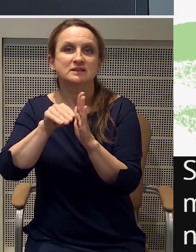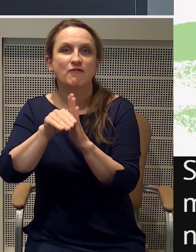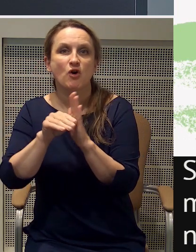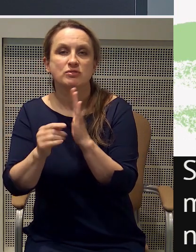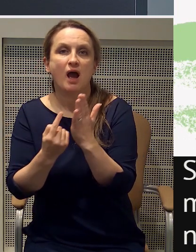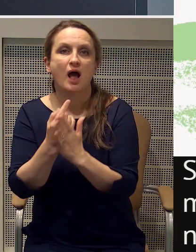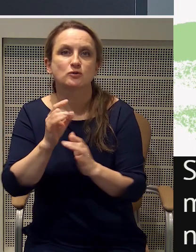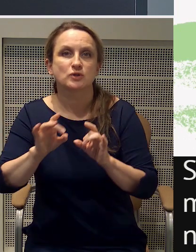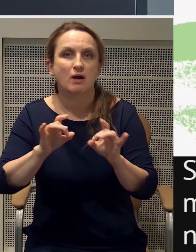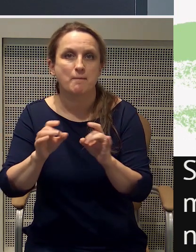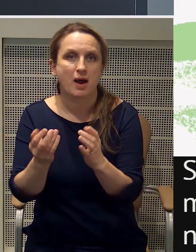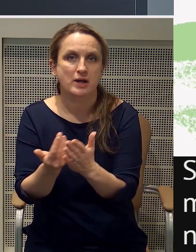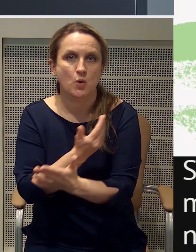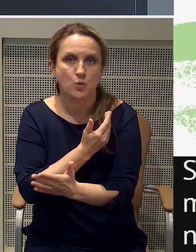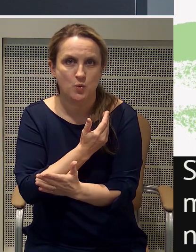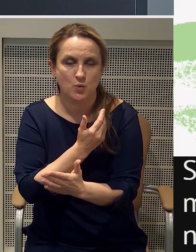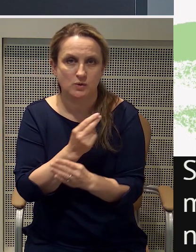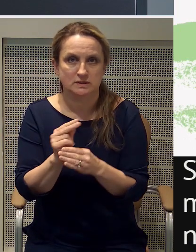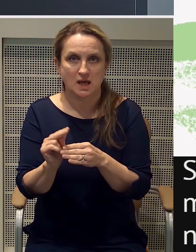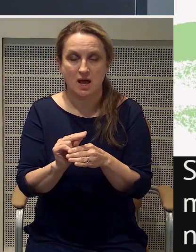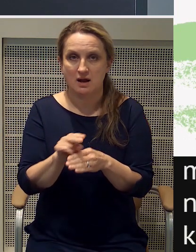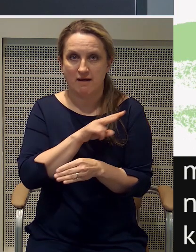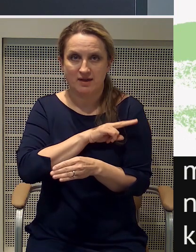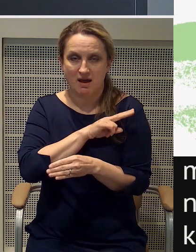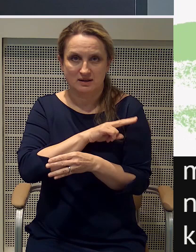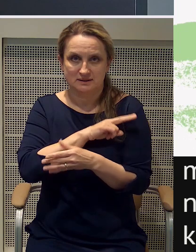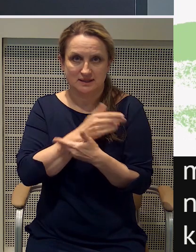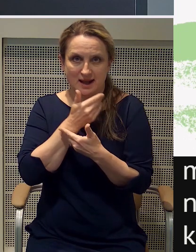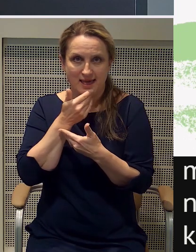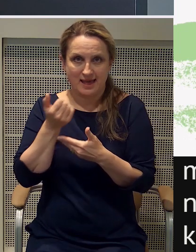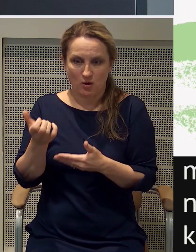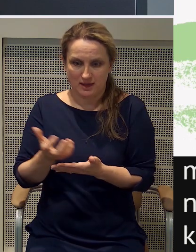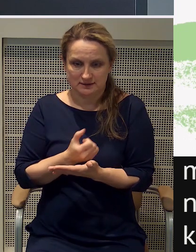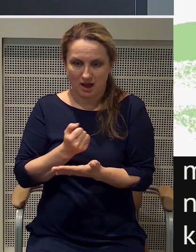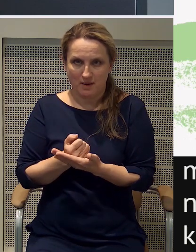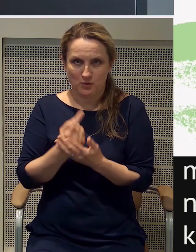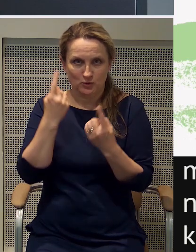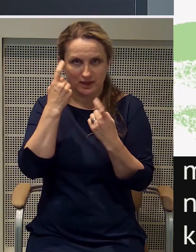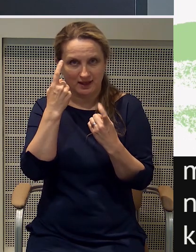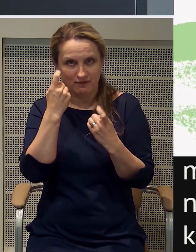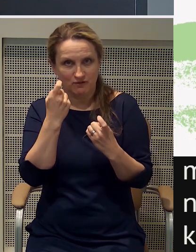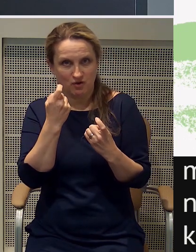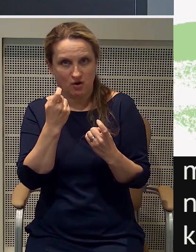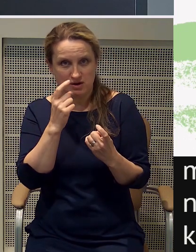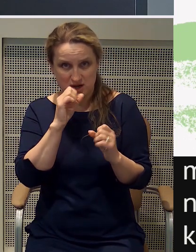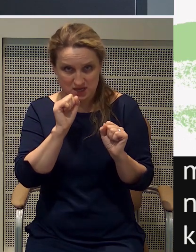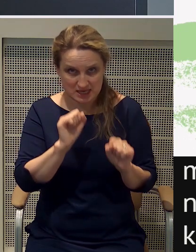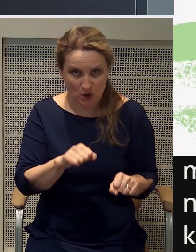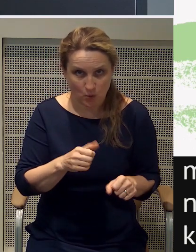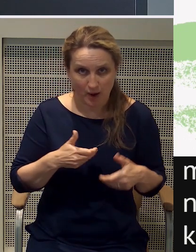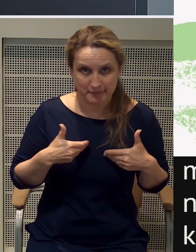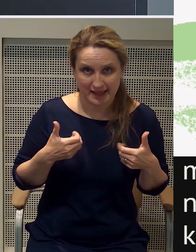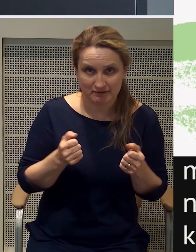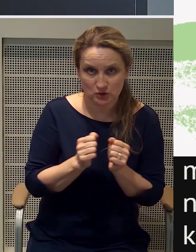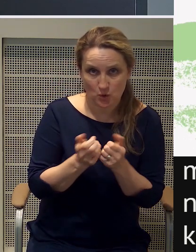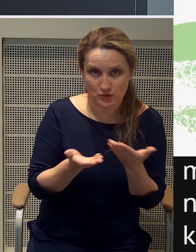not. And a new campaign was launched in November by the Children's Foundation because there